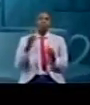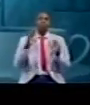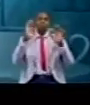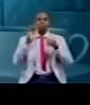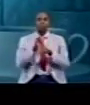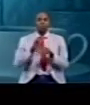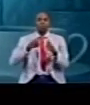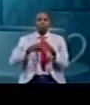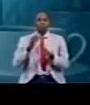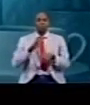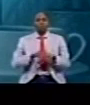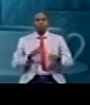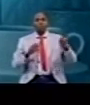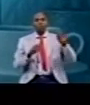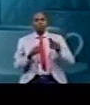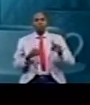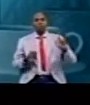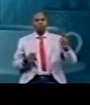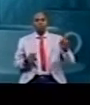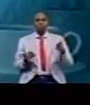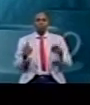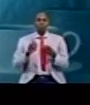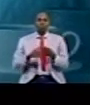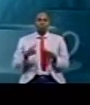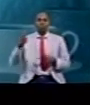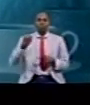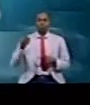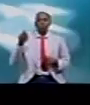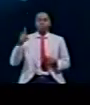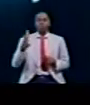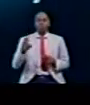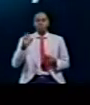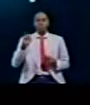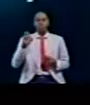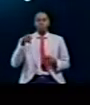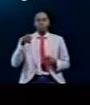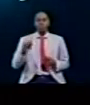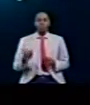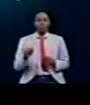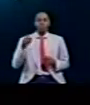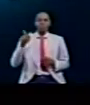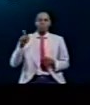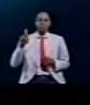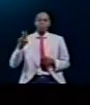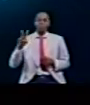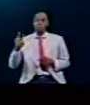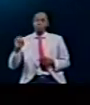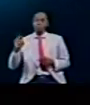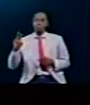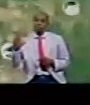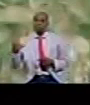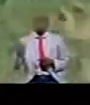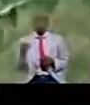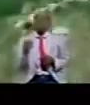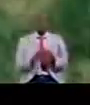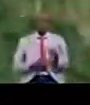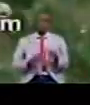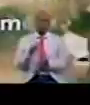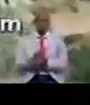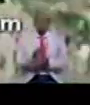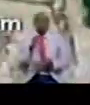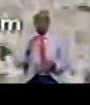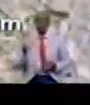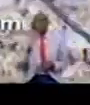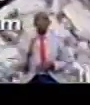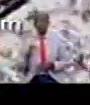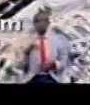of Jesus. Oh Lord, uphold our children. Father God, uphold our children. My Lord, keep uphold our children.